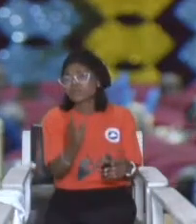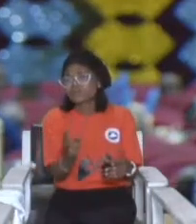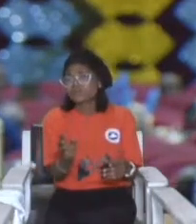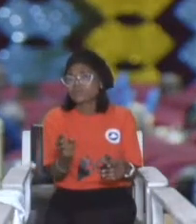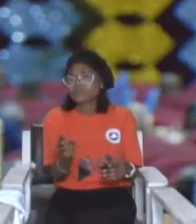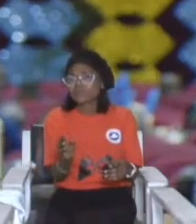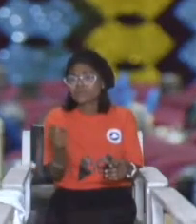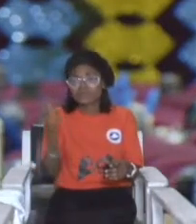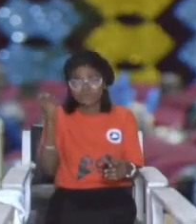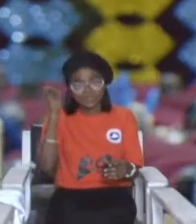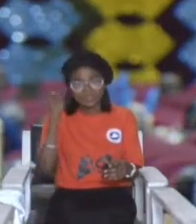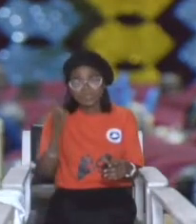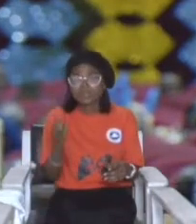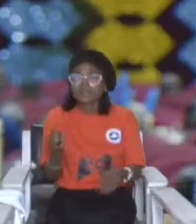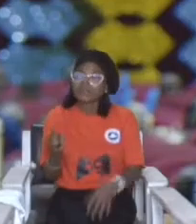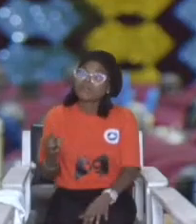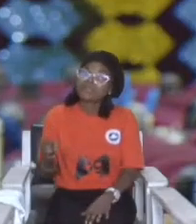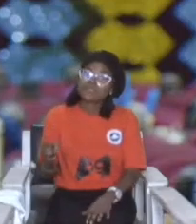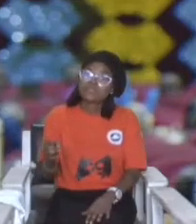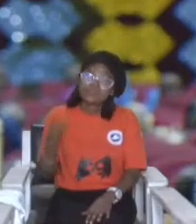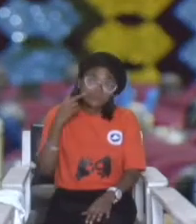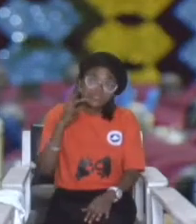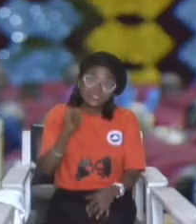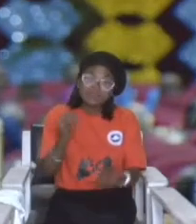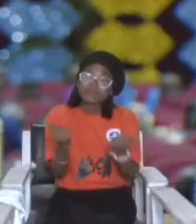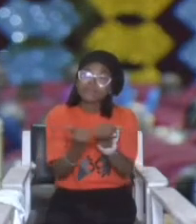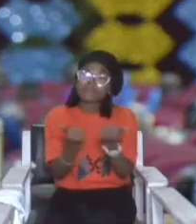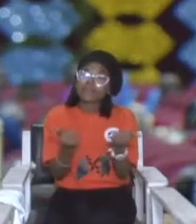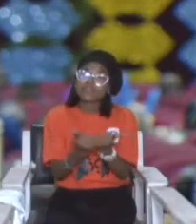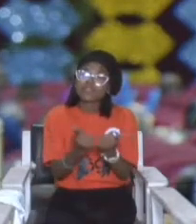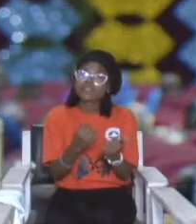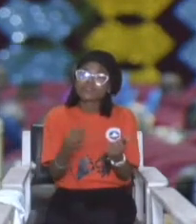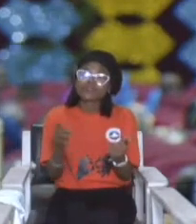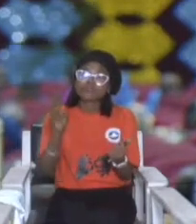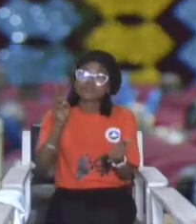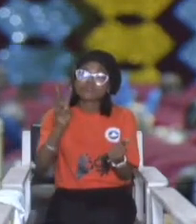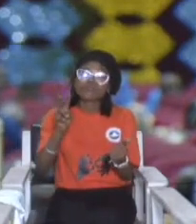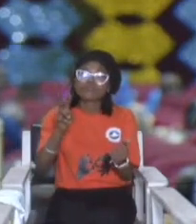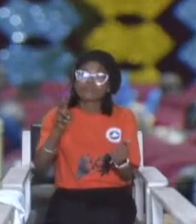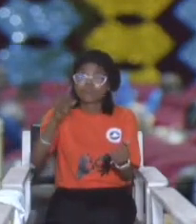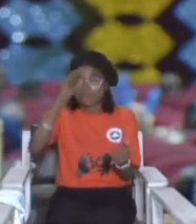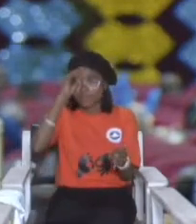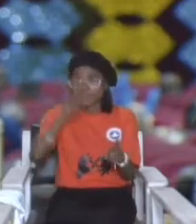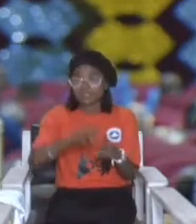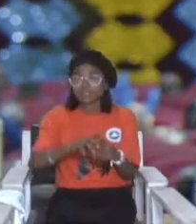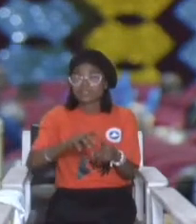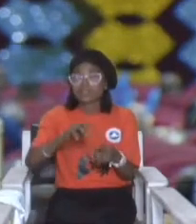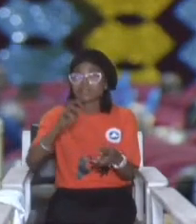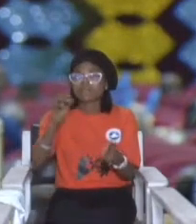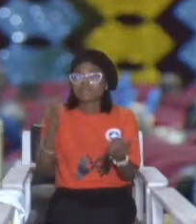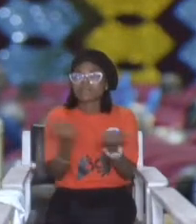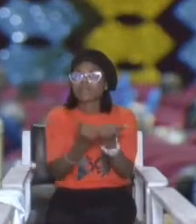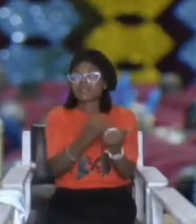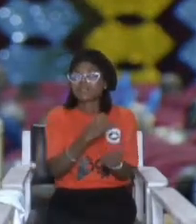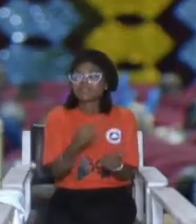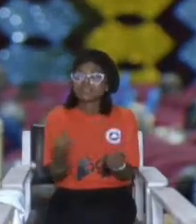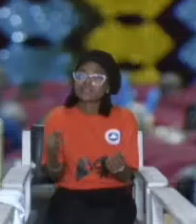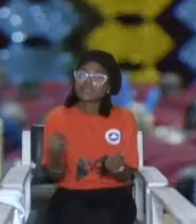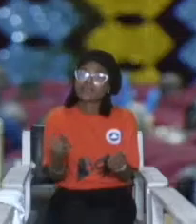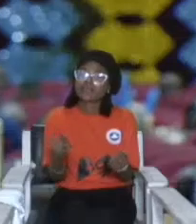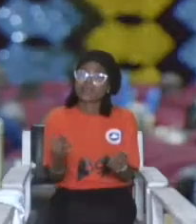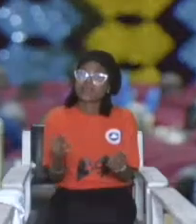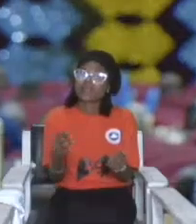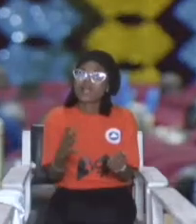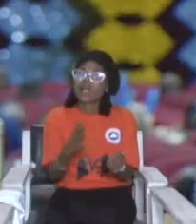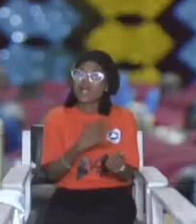Moses saw two Israelites fighting. Now, these are two brothers. So the Bible says Moses moved